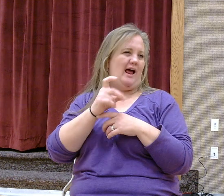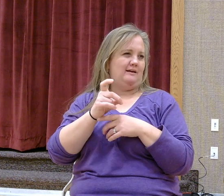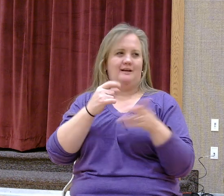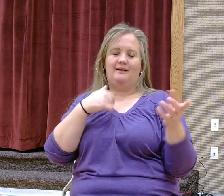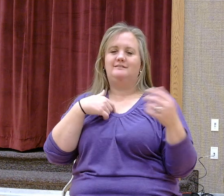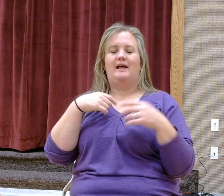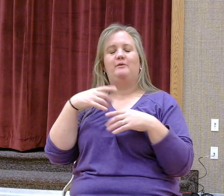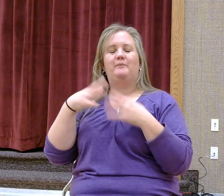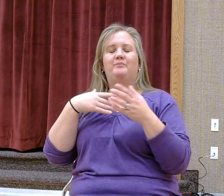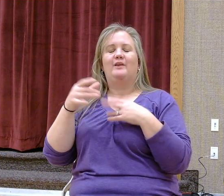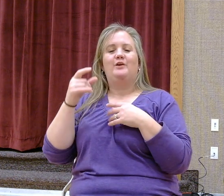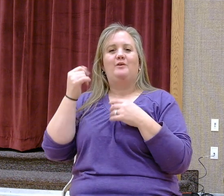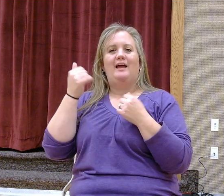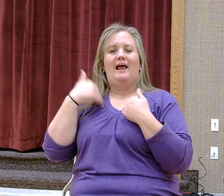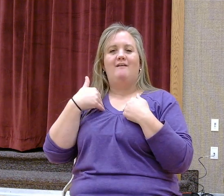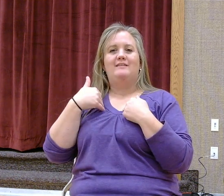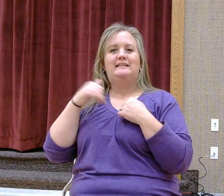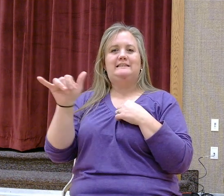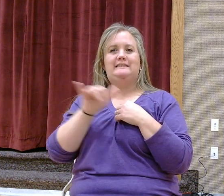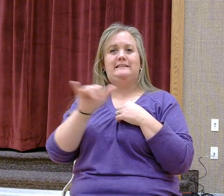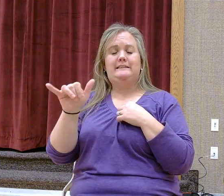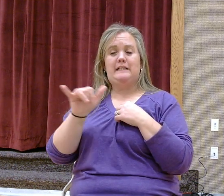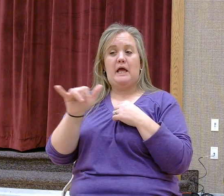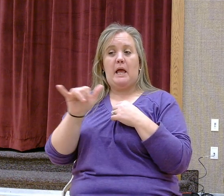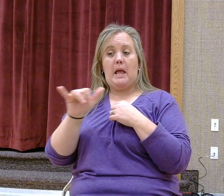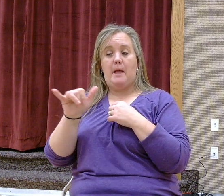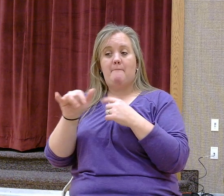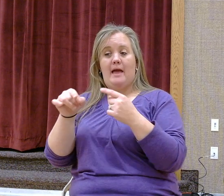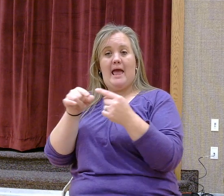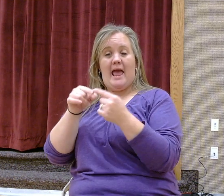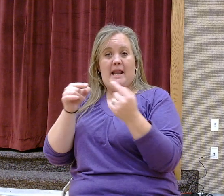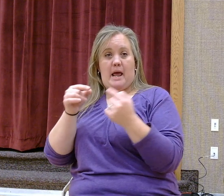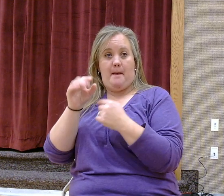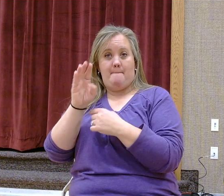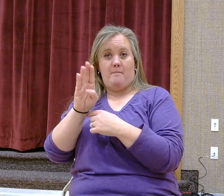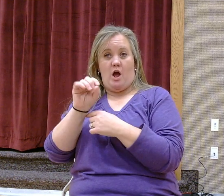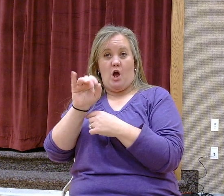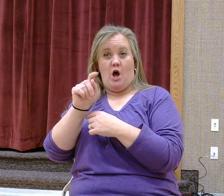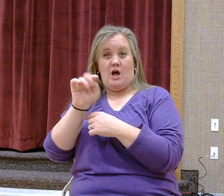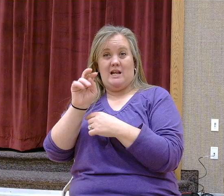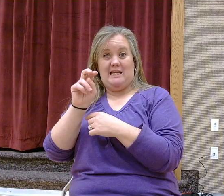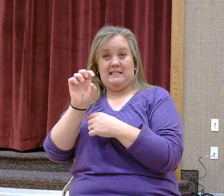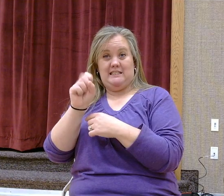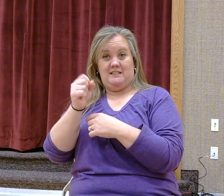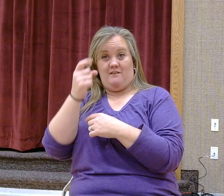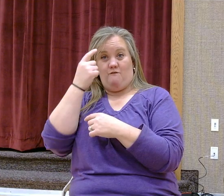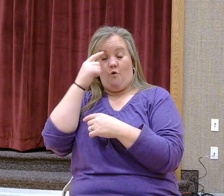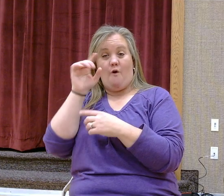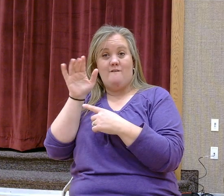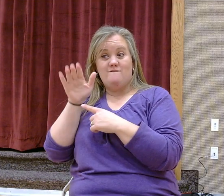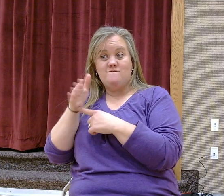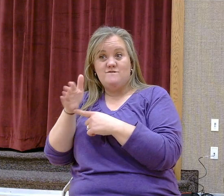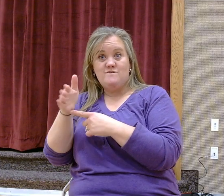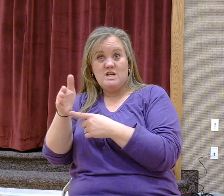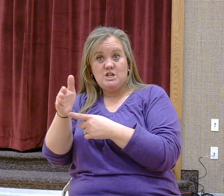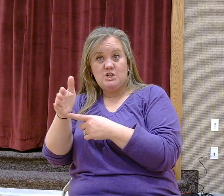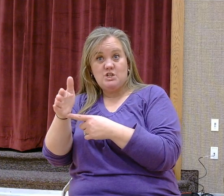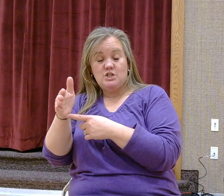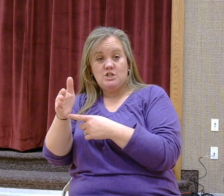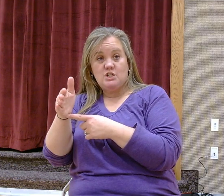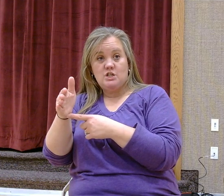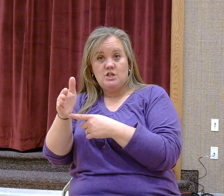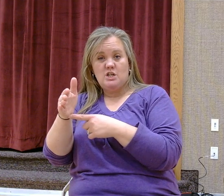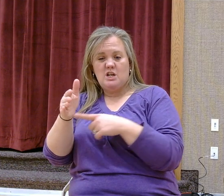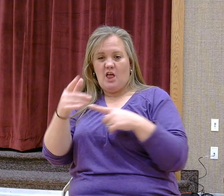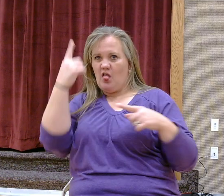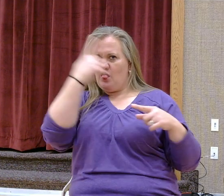the same antibiotics from pet stores for fish aquarium antibiotics. It looks like it's the